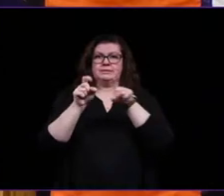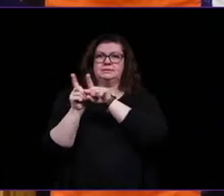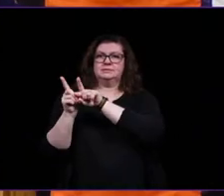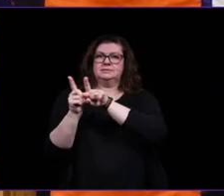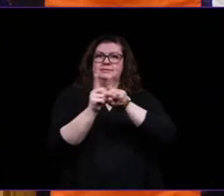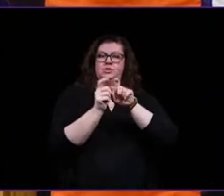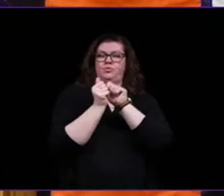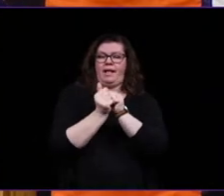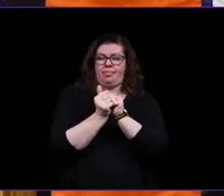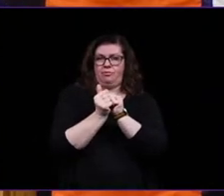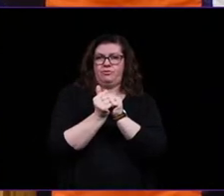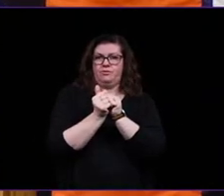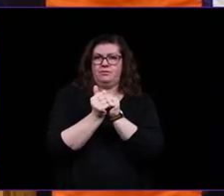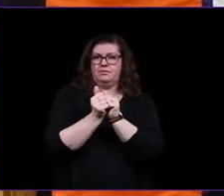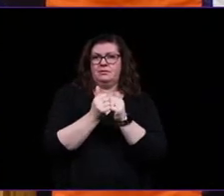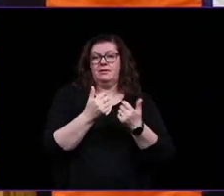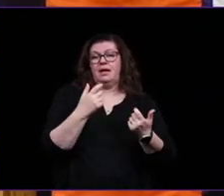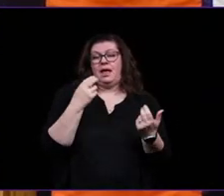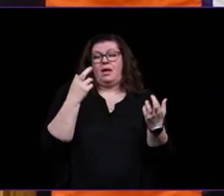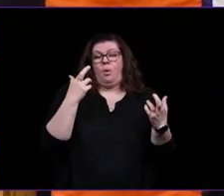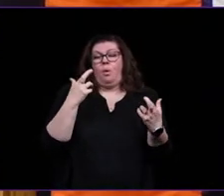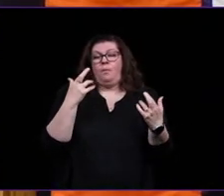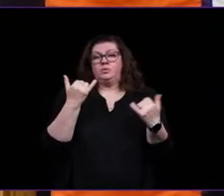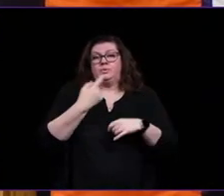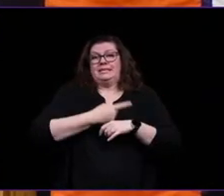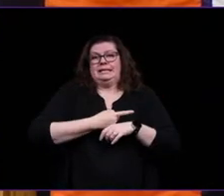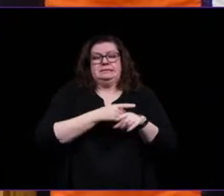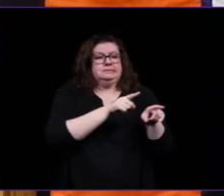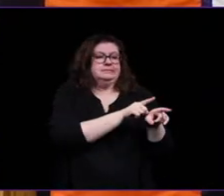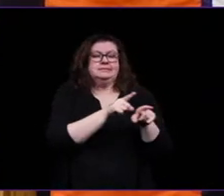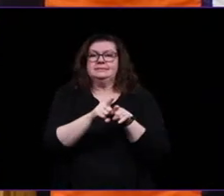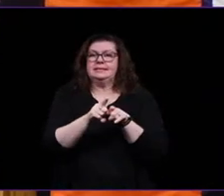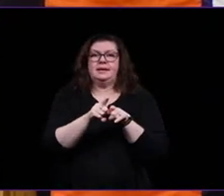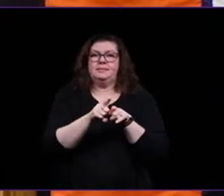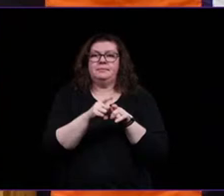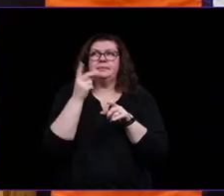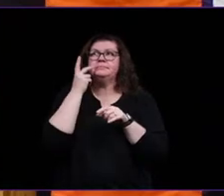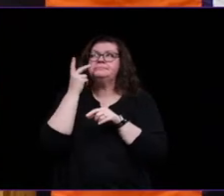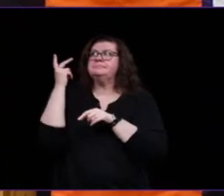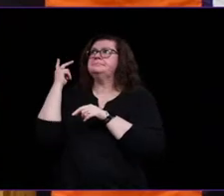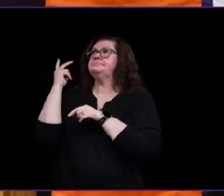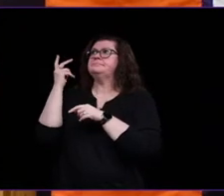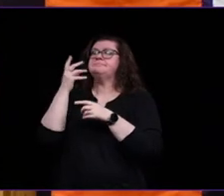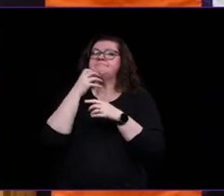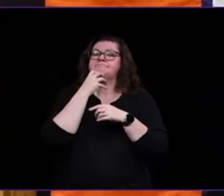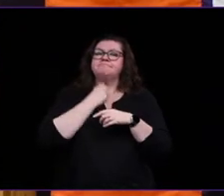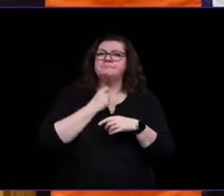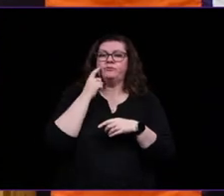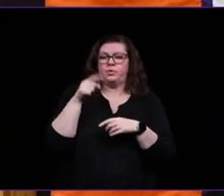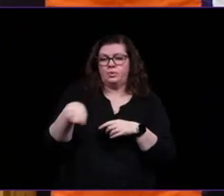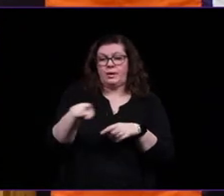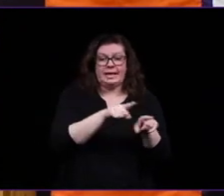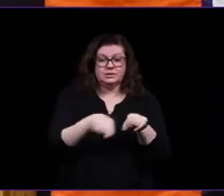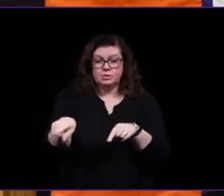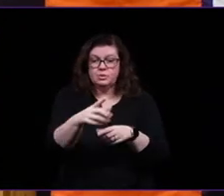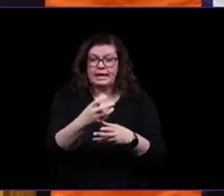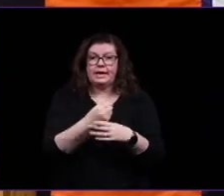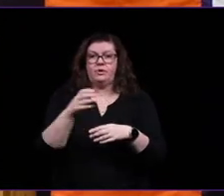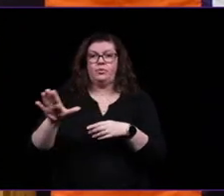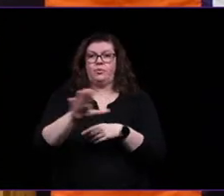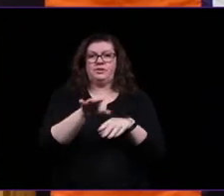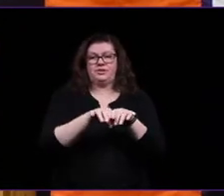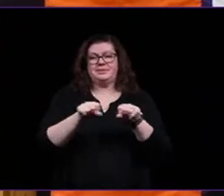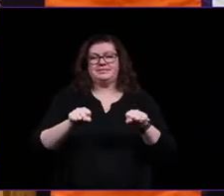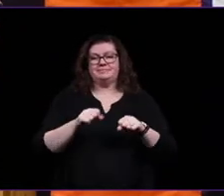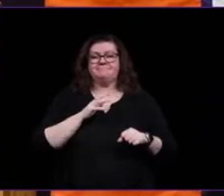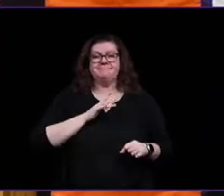hope that today is as equally memorable and special for you as you receive your advanced degree.